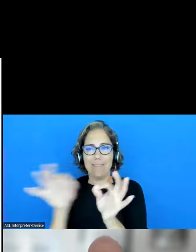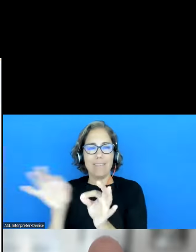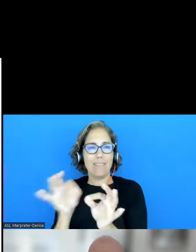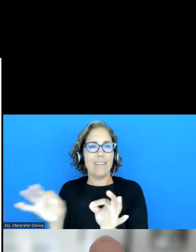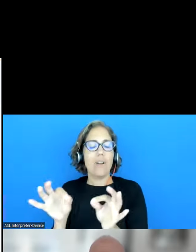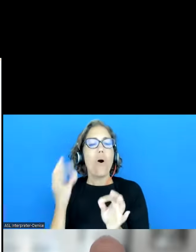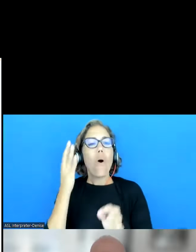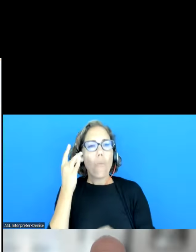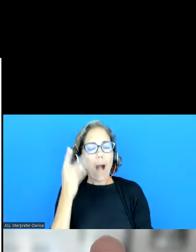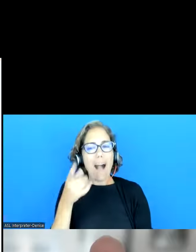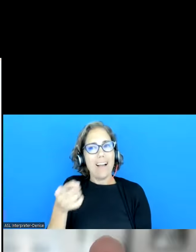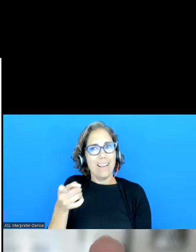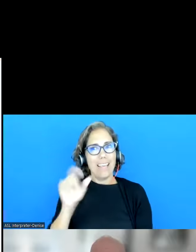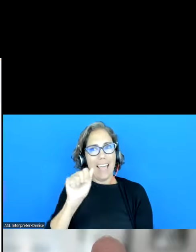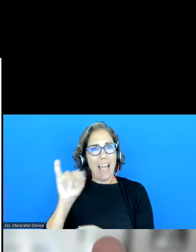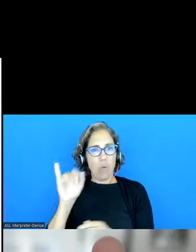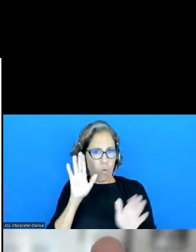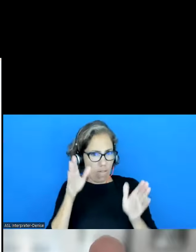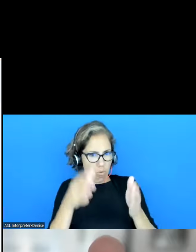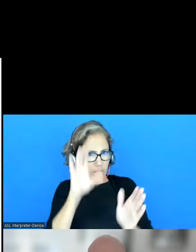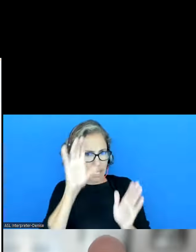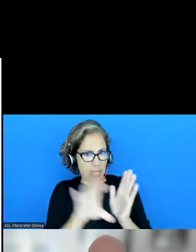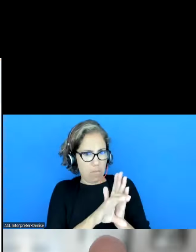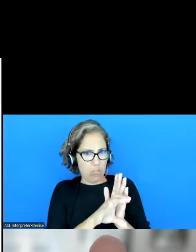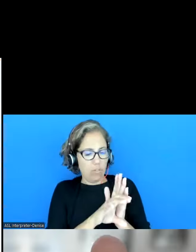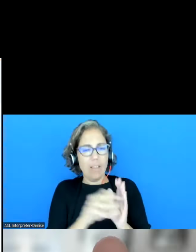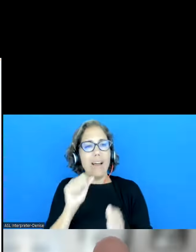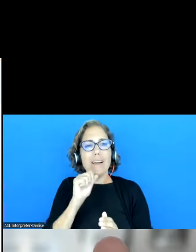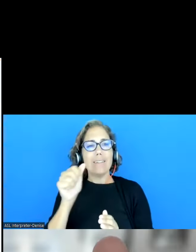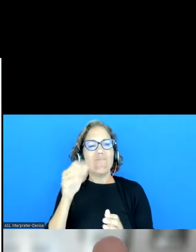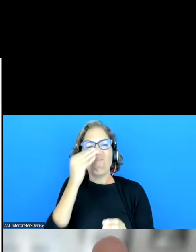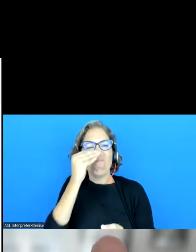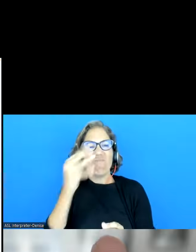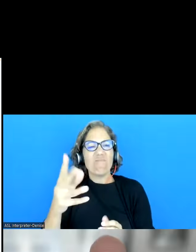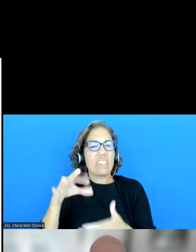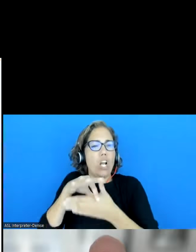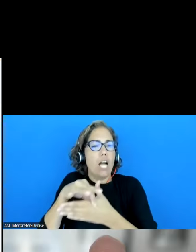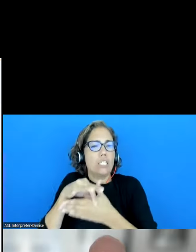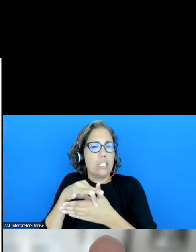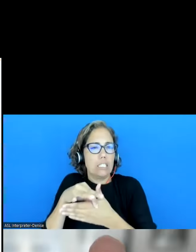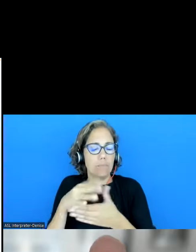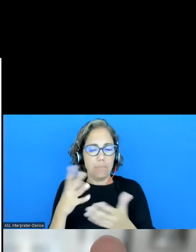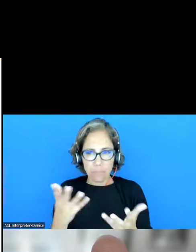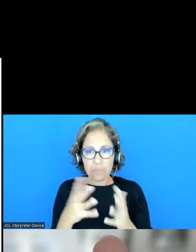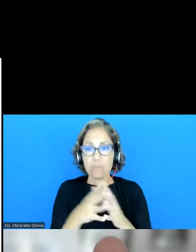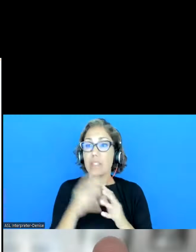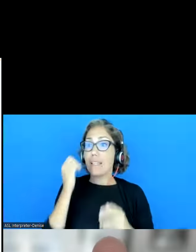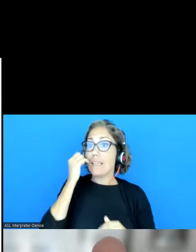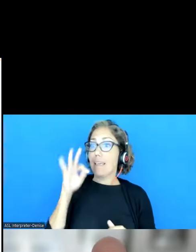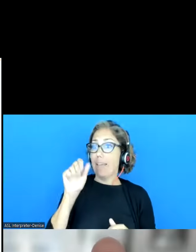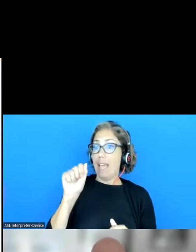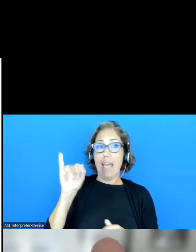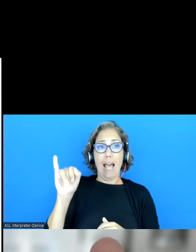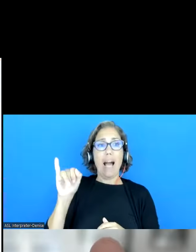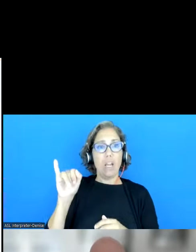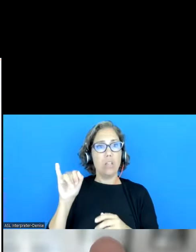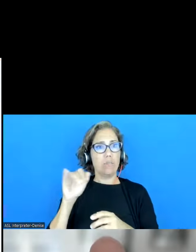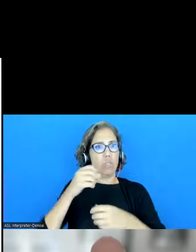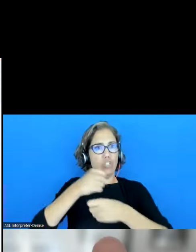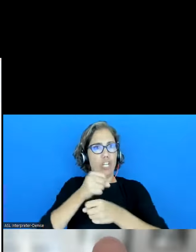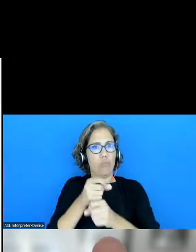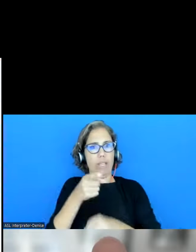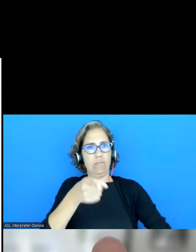only going to be looking at the image itself and not considering the context. Most likely, if AI was to generate this, it